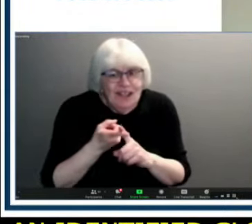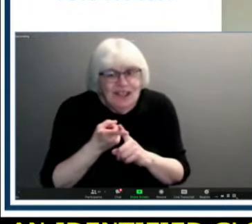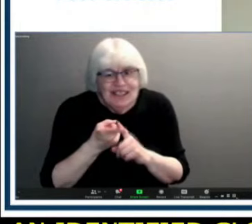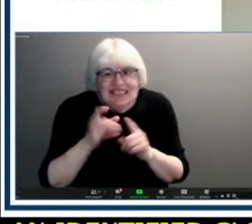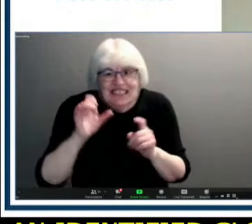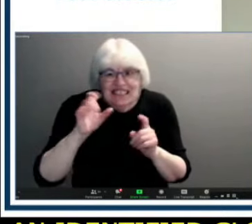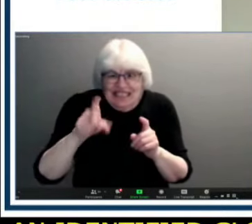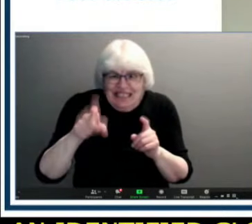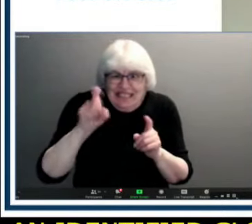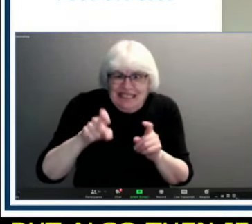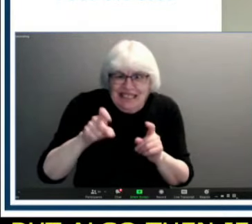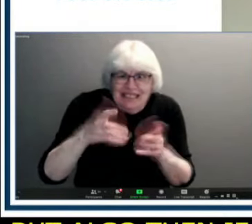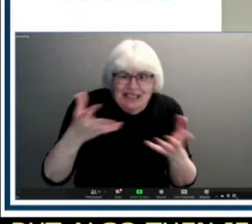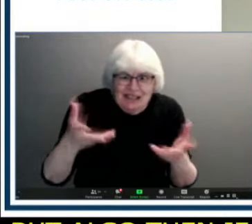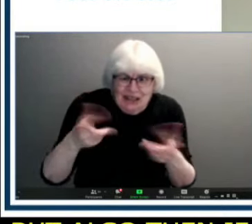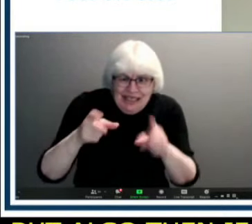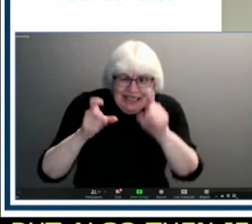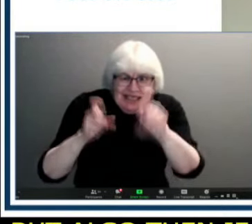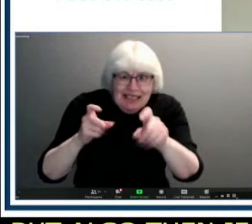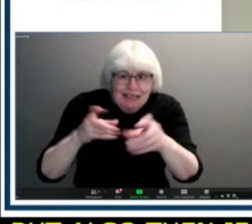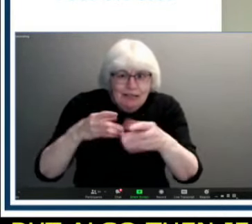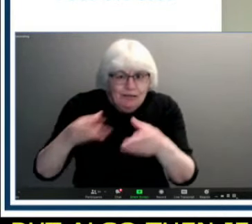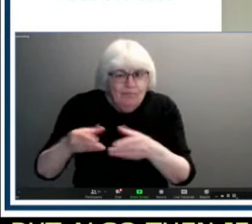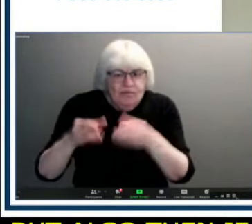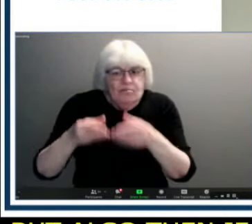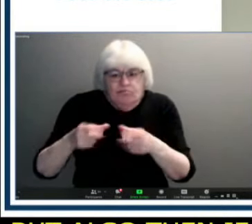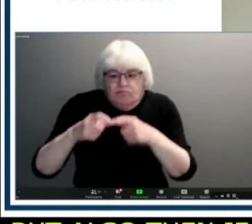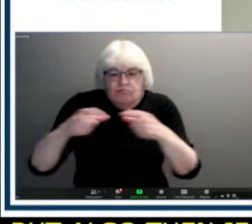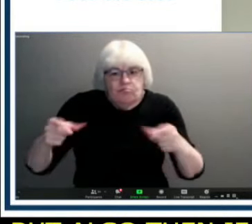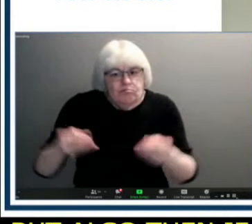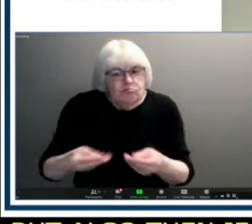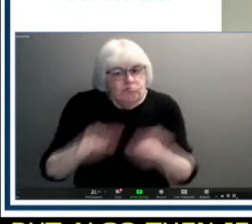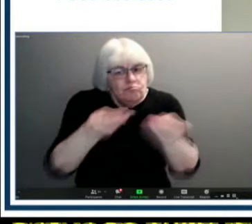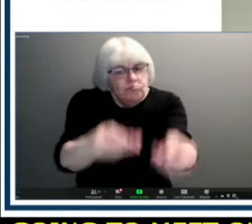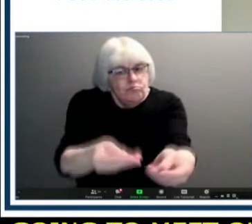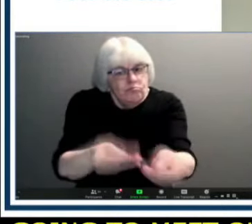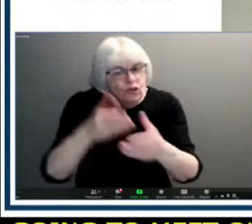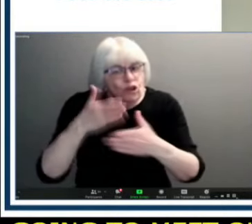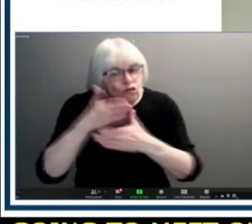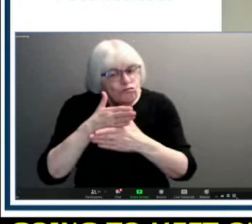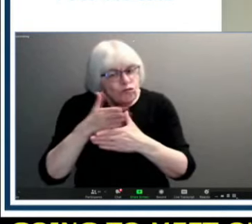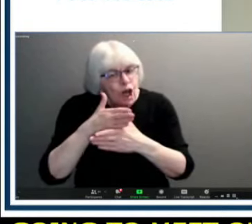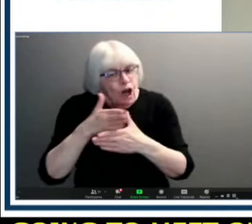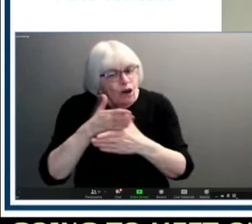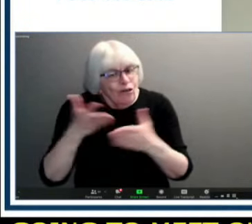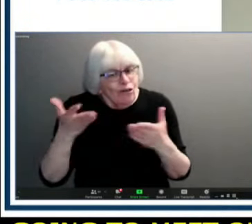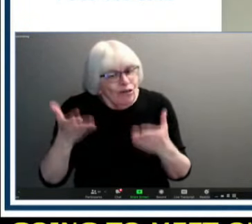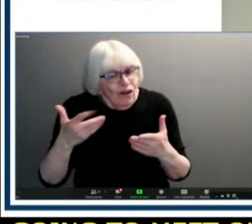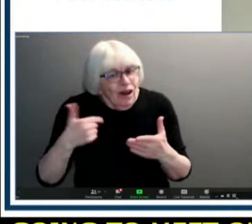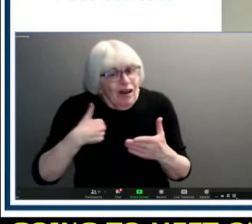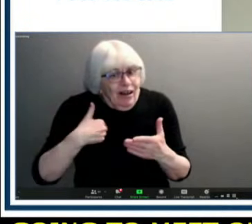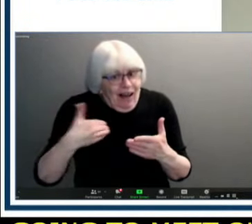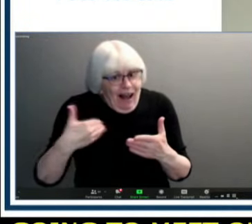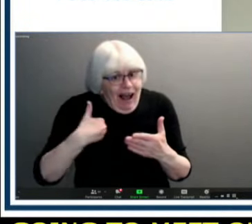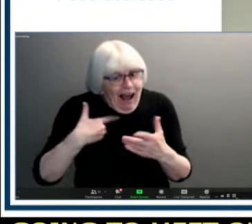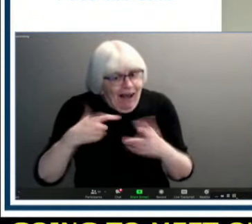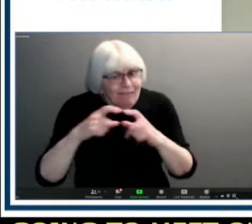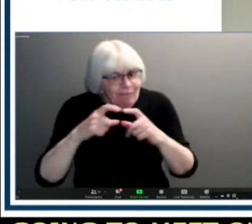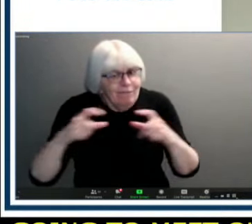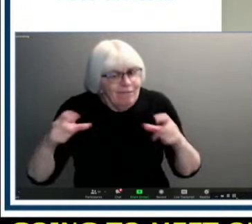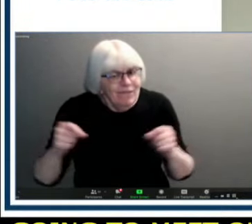share your test kits with those. Let's make sure that the test kits we have available are will be used for